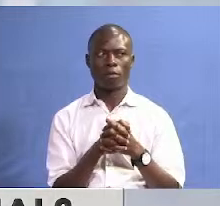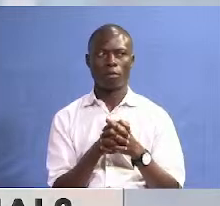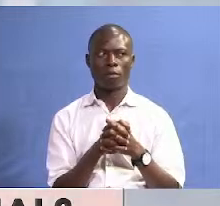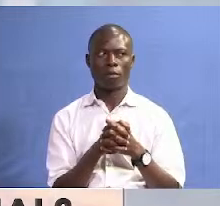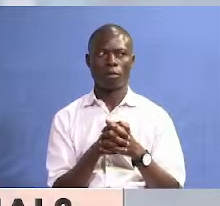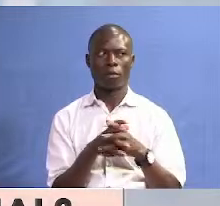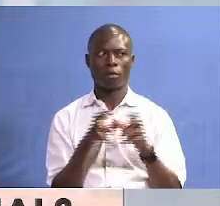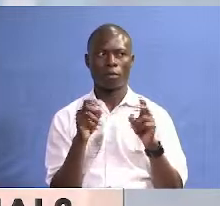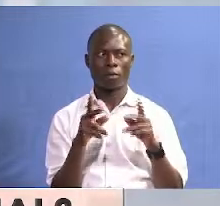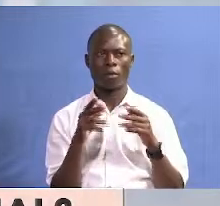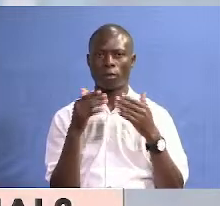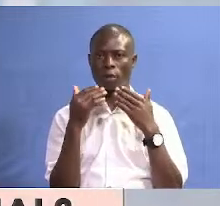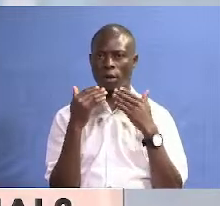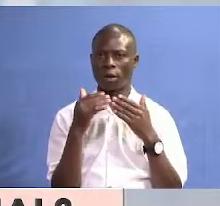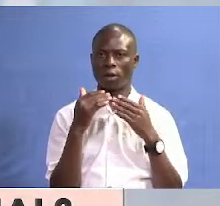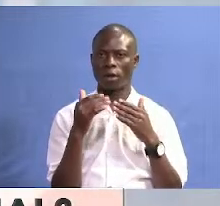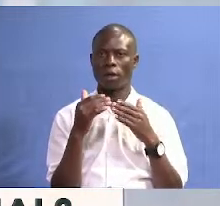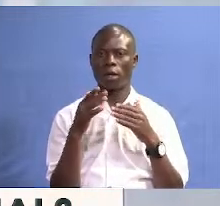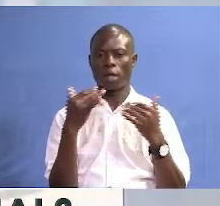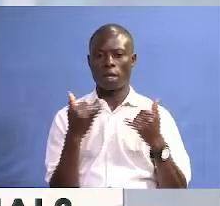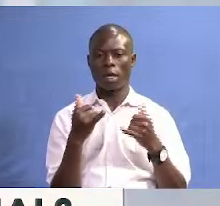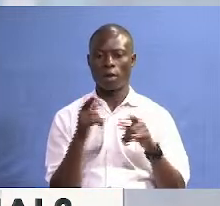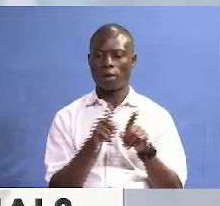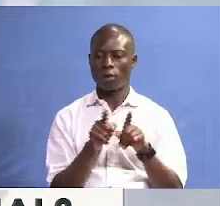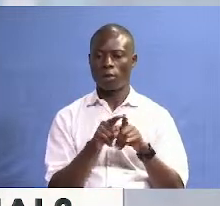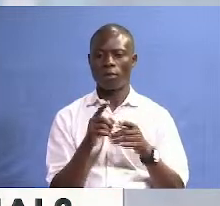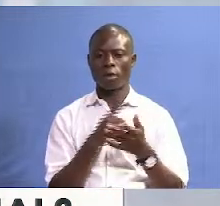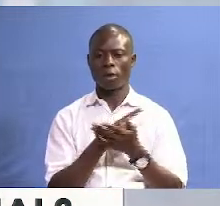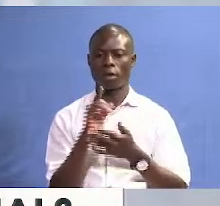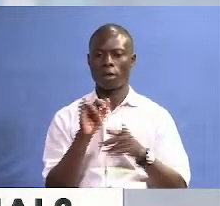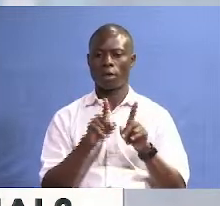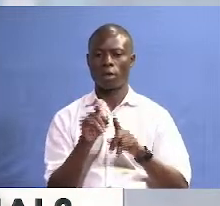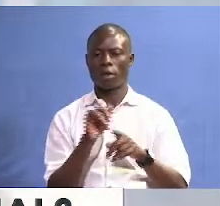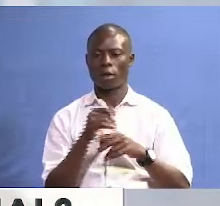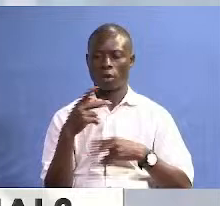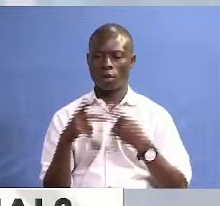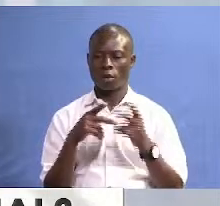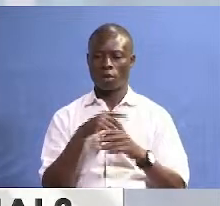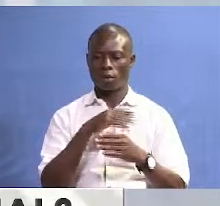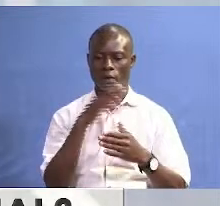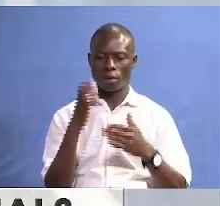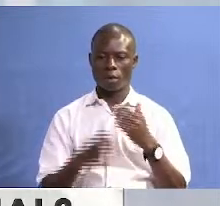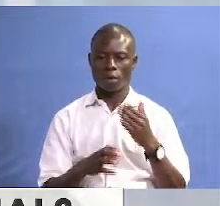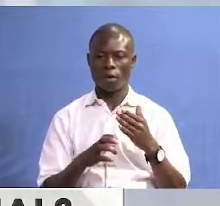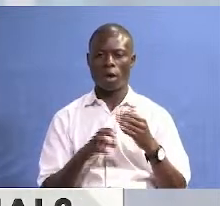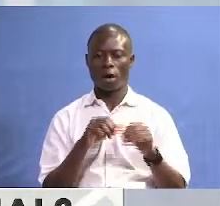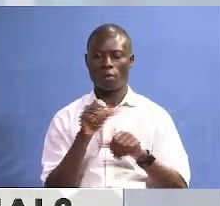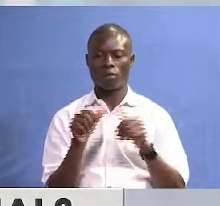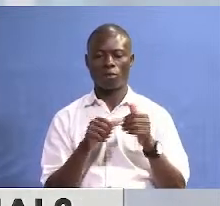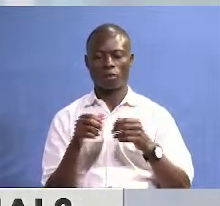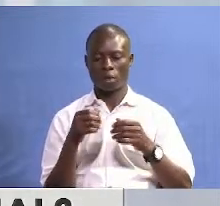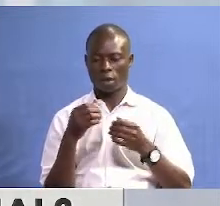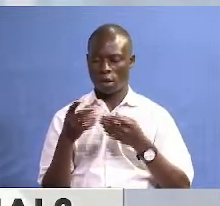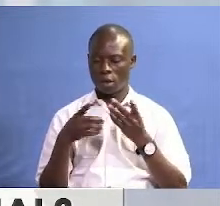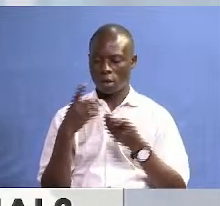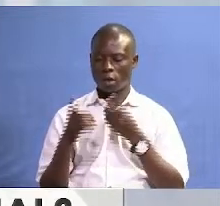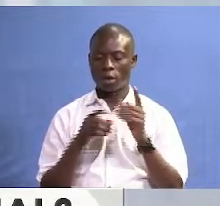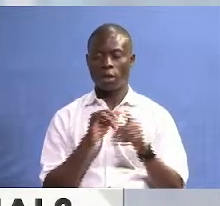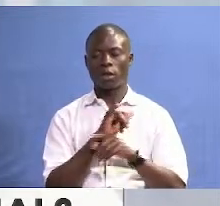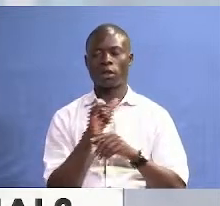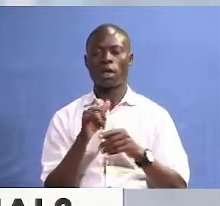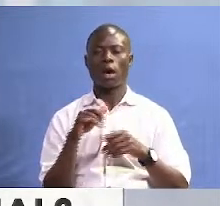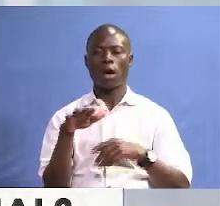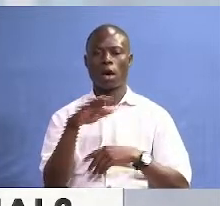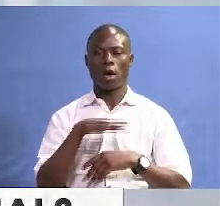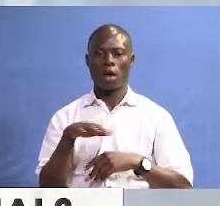All right, Wakili, now that pretty quick, and even as we wind up this particular discussion based on